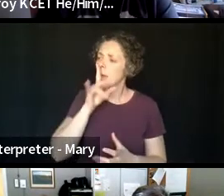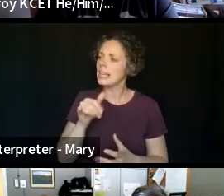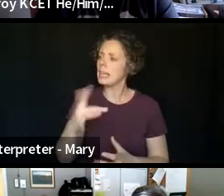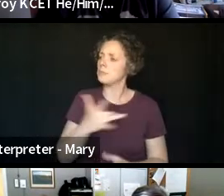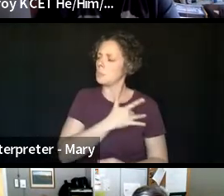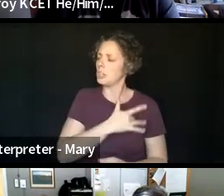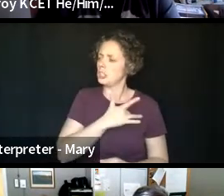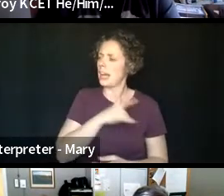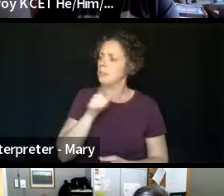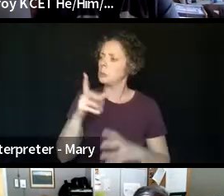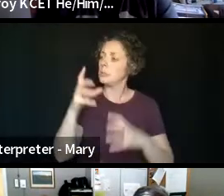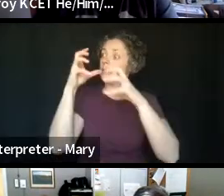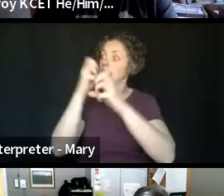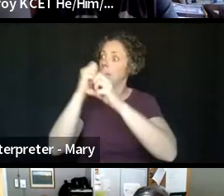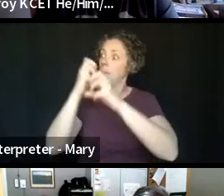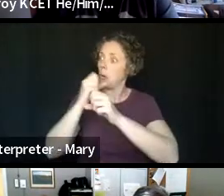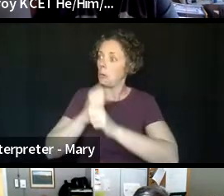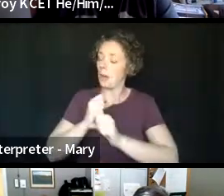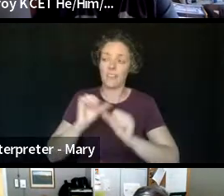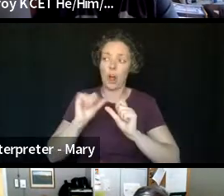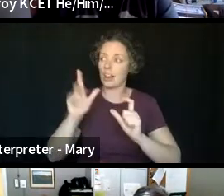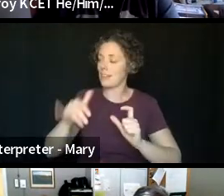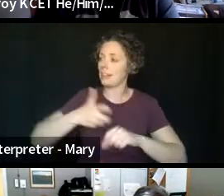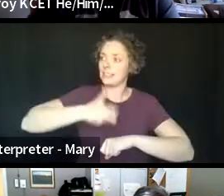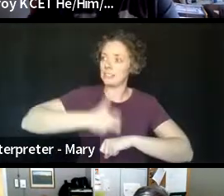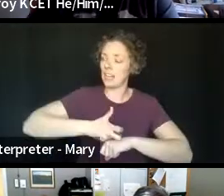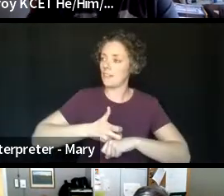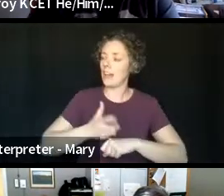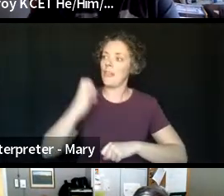summarizing all that difficult information.